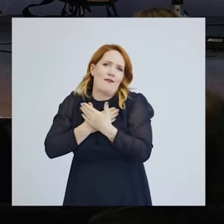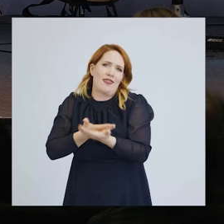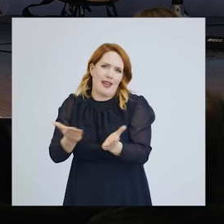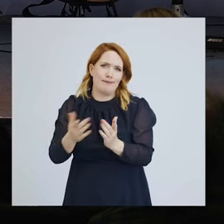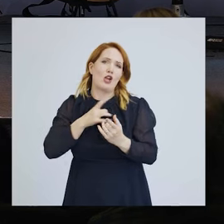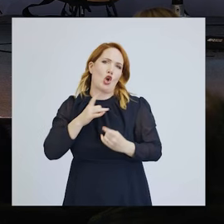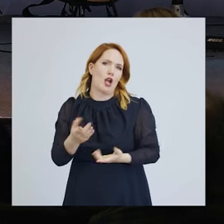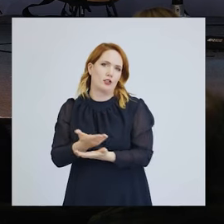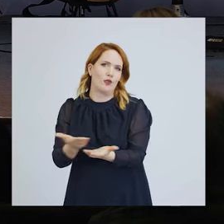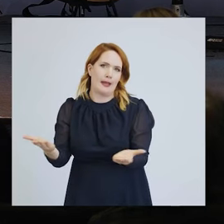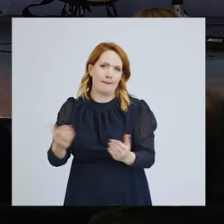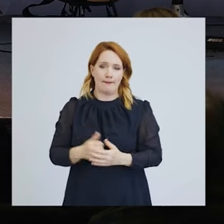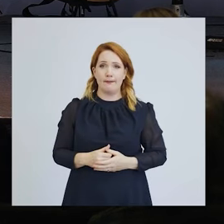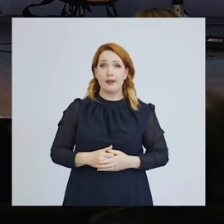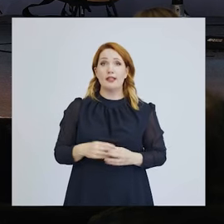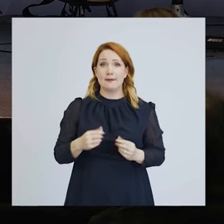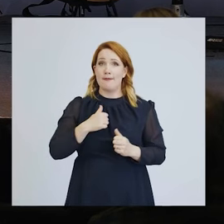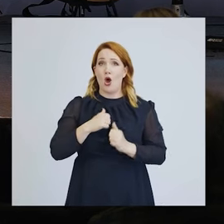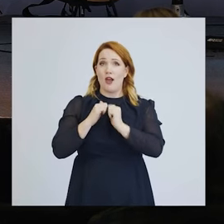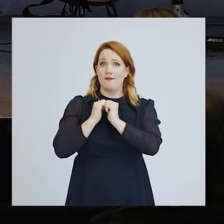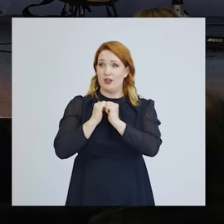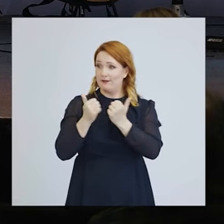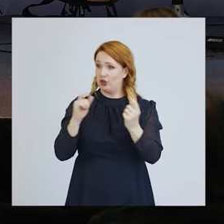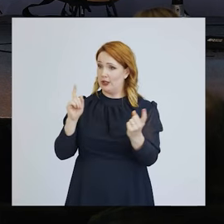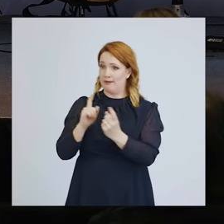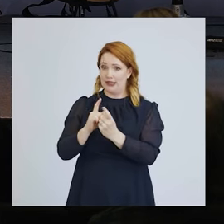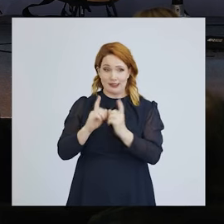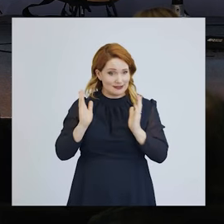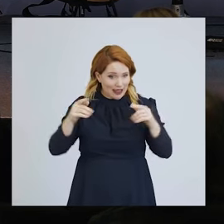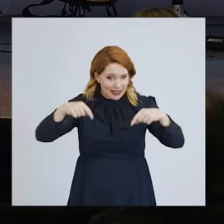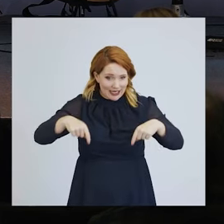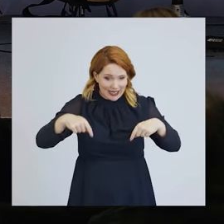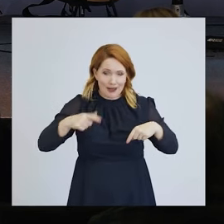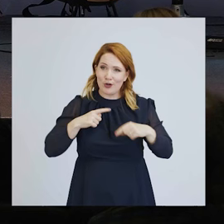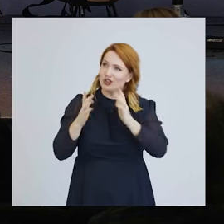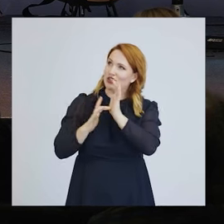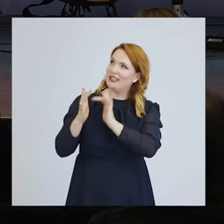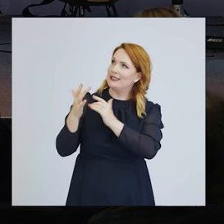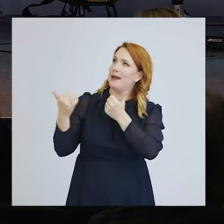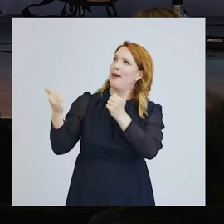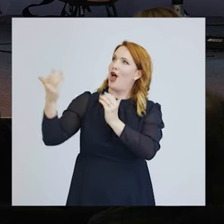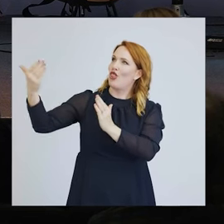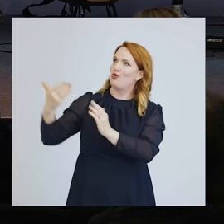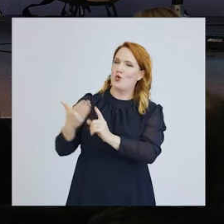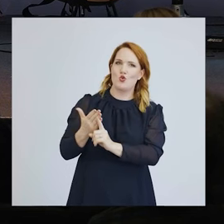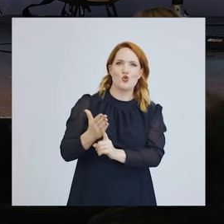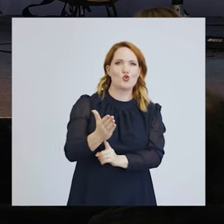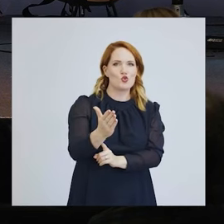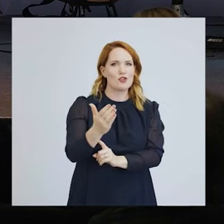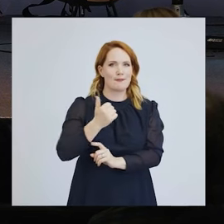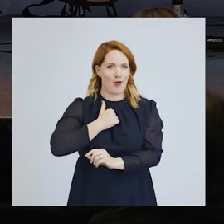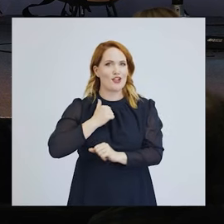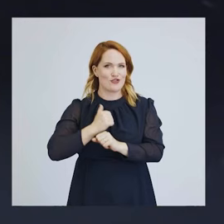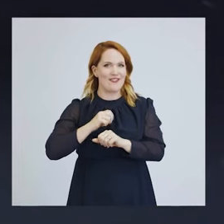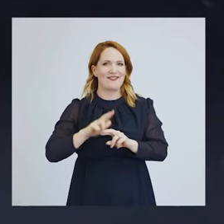way Granddad loved them. He would be kind to them. And in fact, some of my incredible friends that I met are still here today because of what Jesus